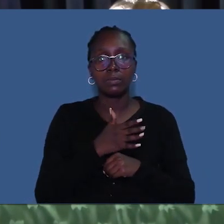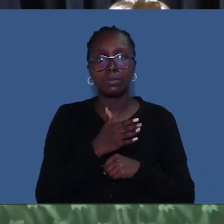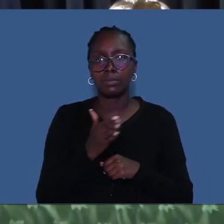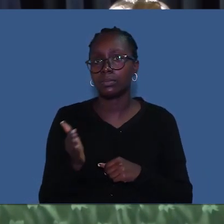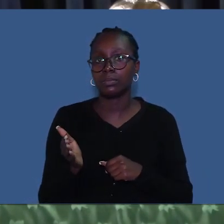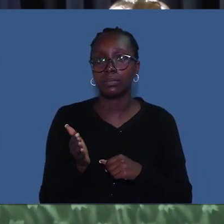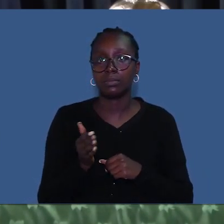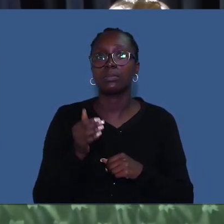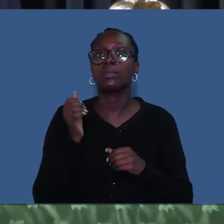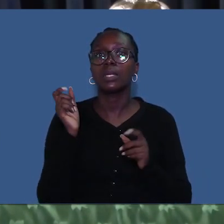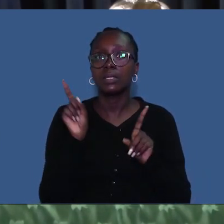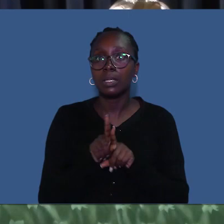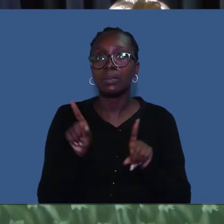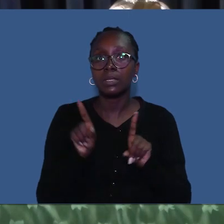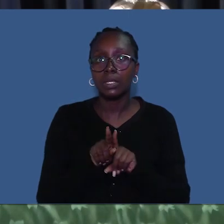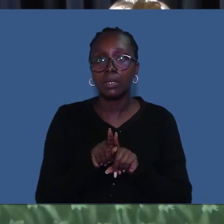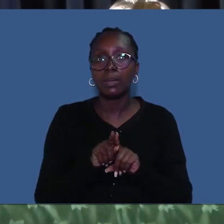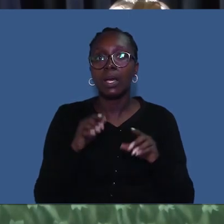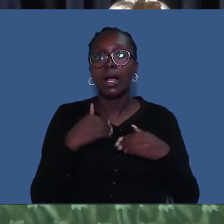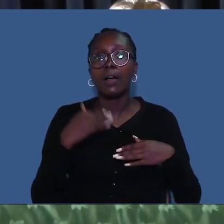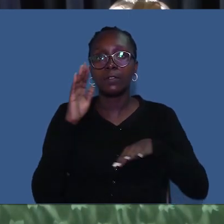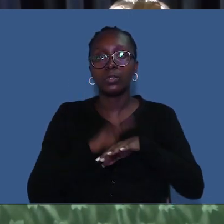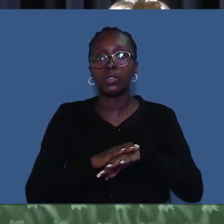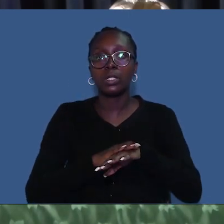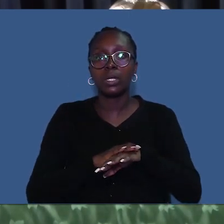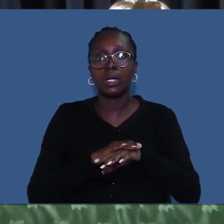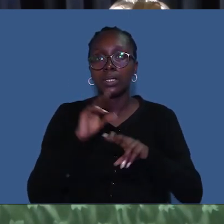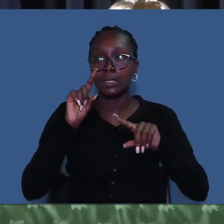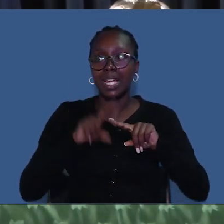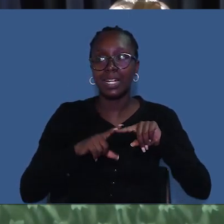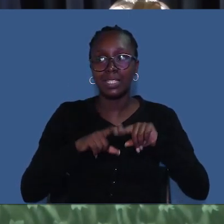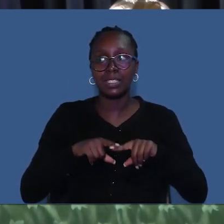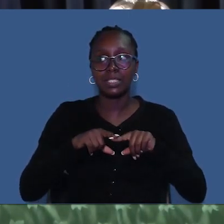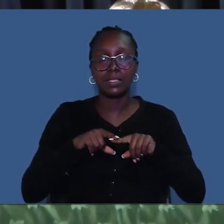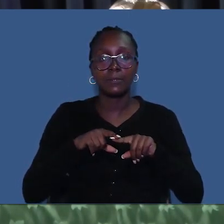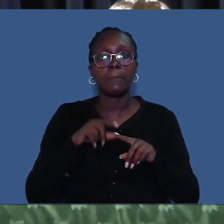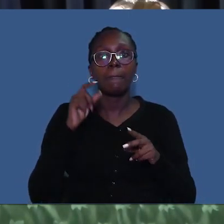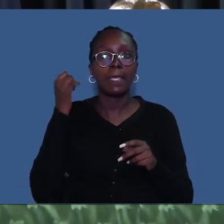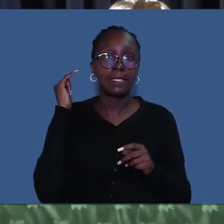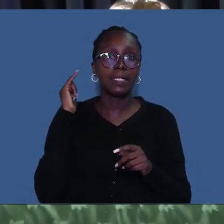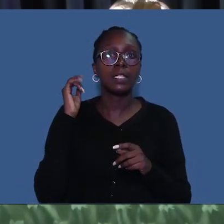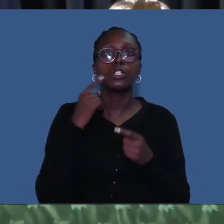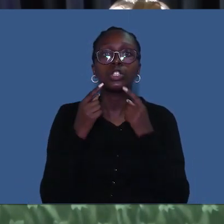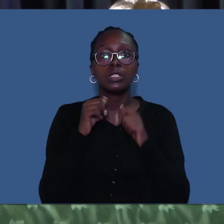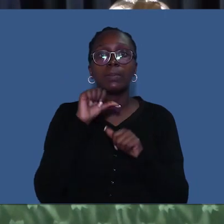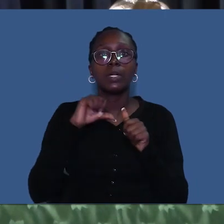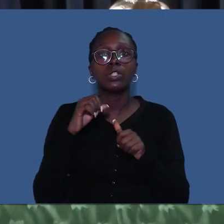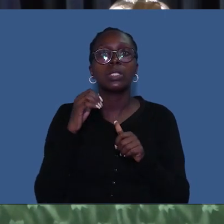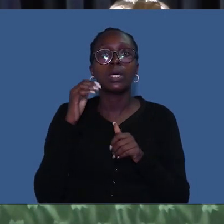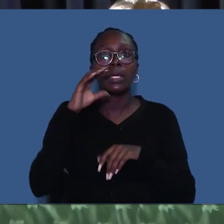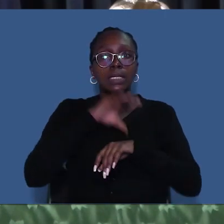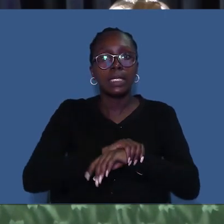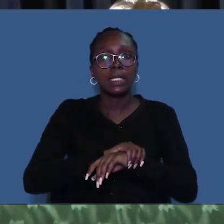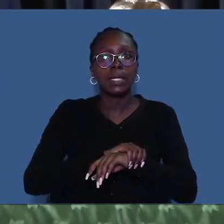use, and also upholding his standards wherever he has placed us. Yesterday, we reflected on taking position in prayer,